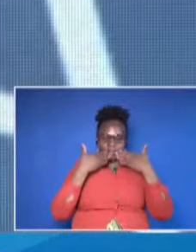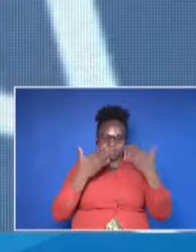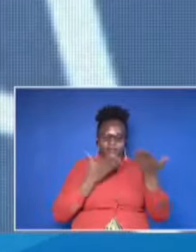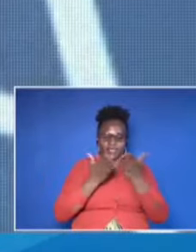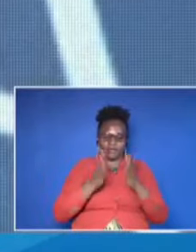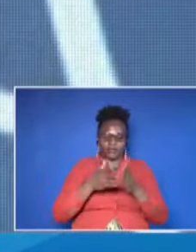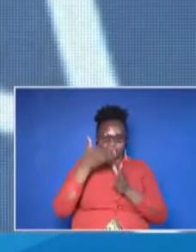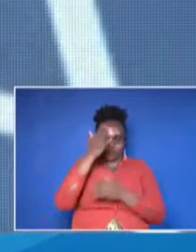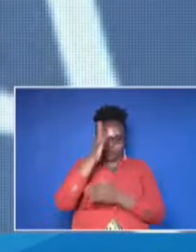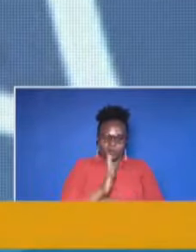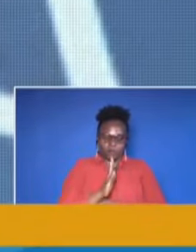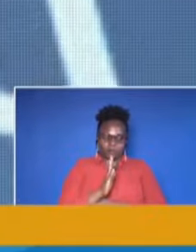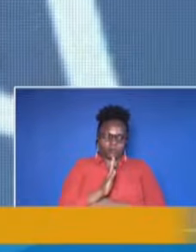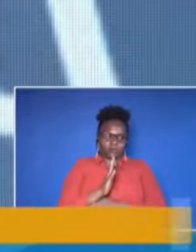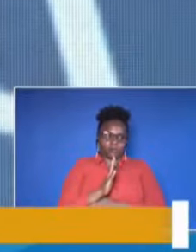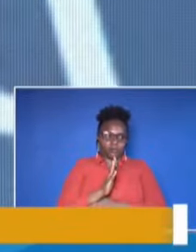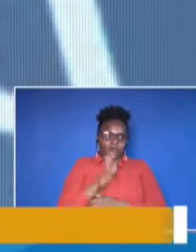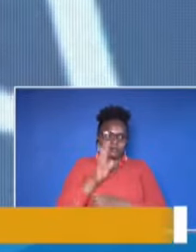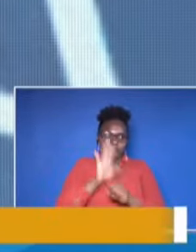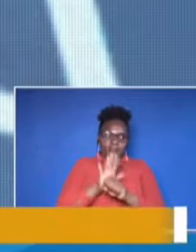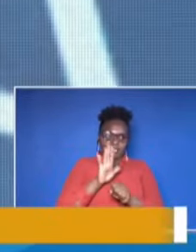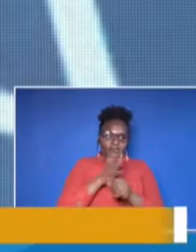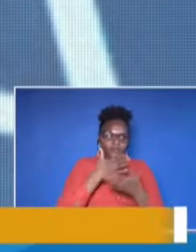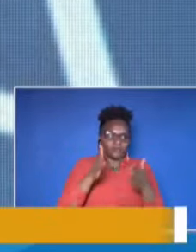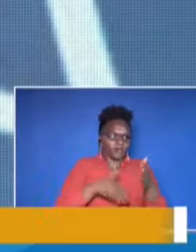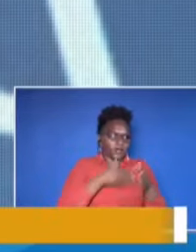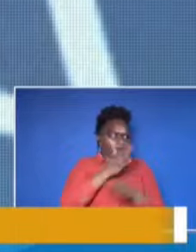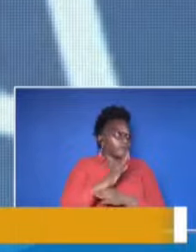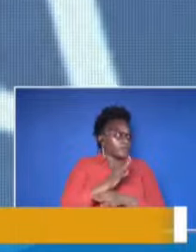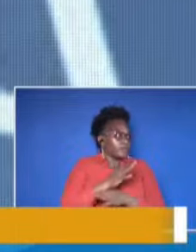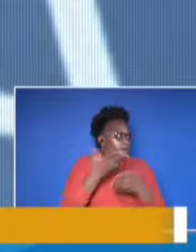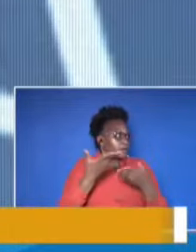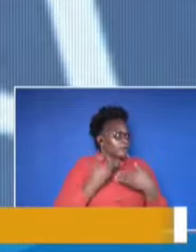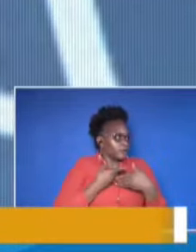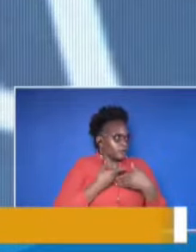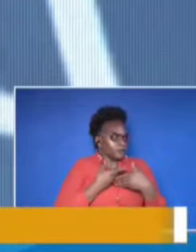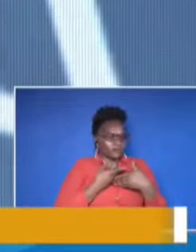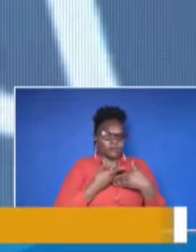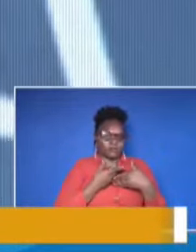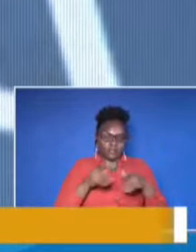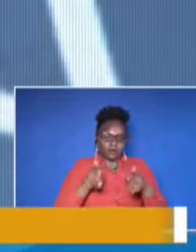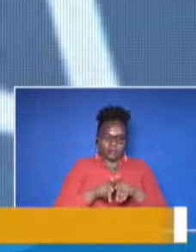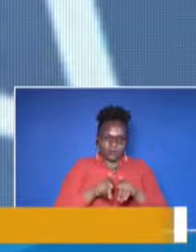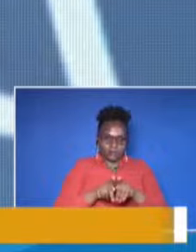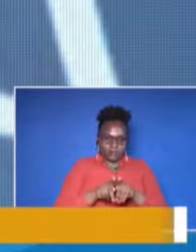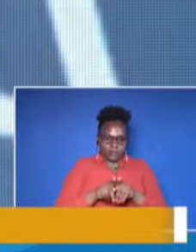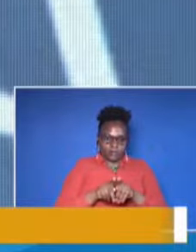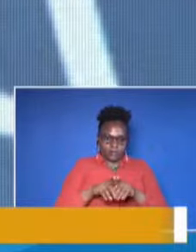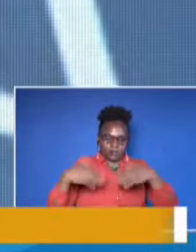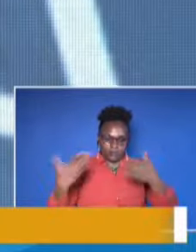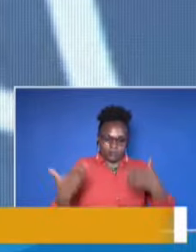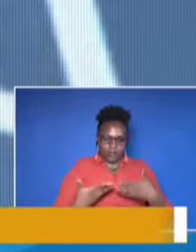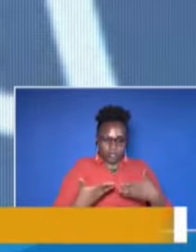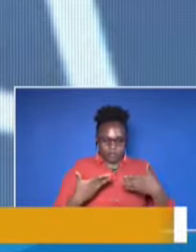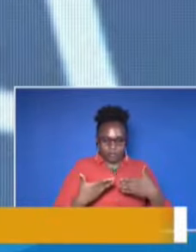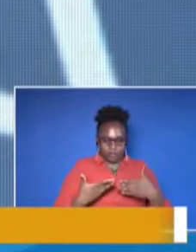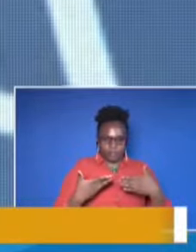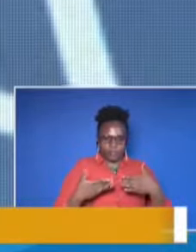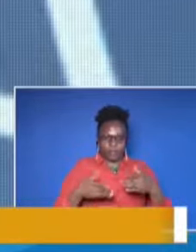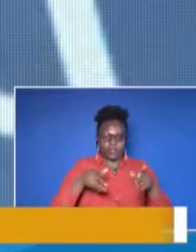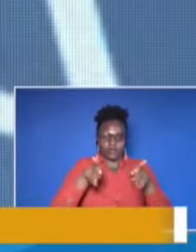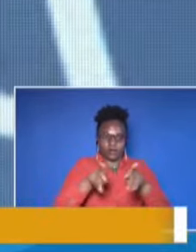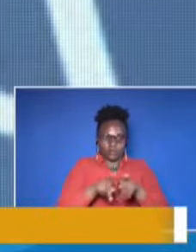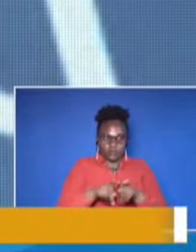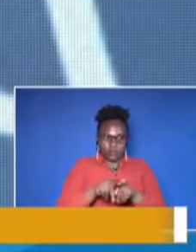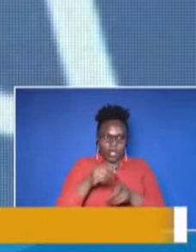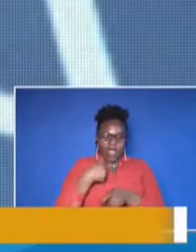bishop and many of you that have arrived after the list had been put down we honor you and we welcome you so much your Excellency also we